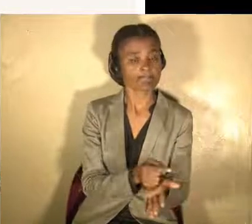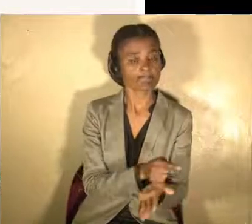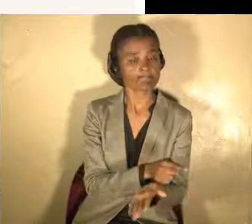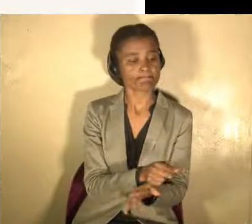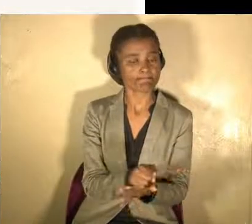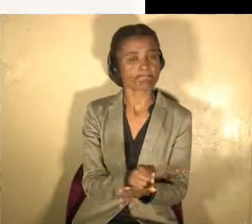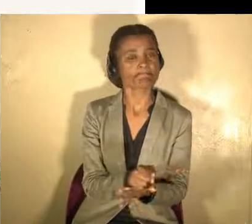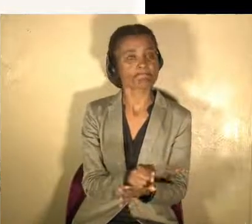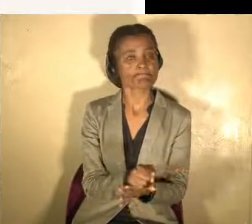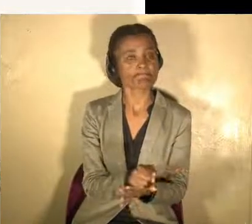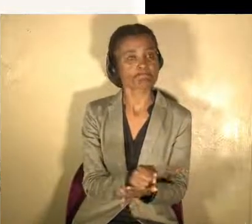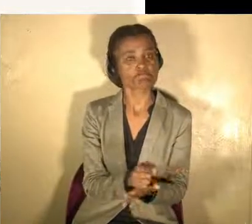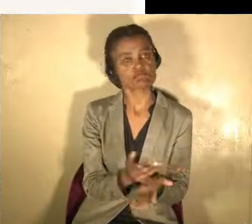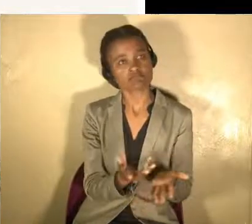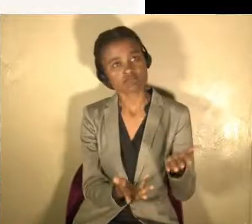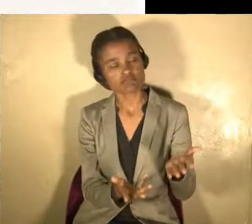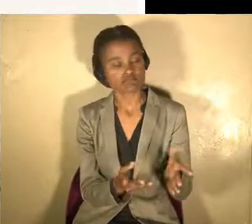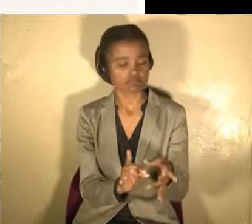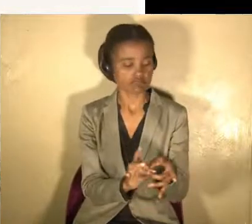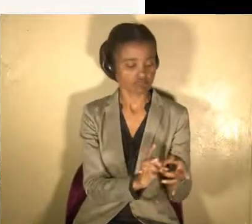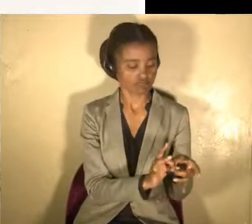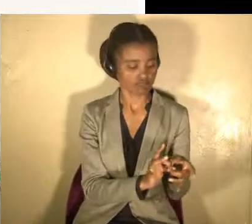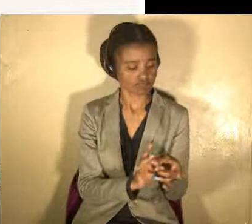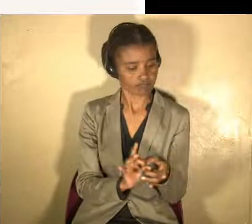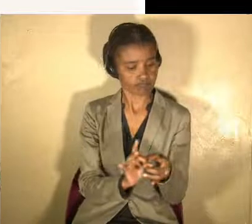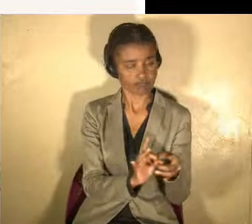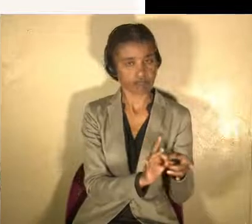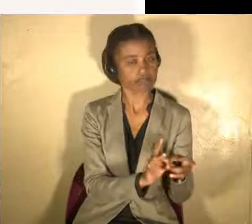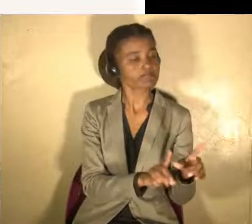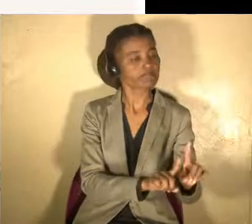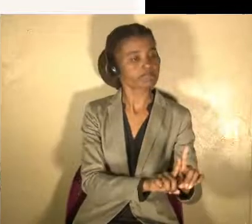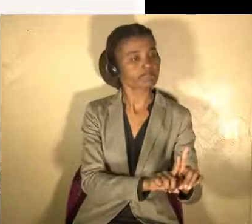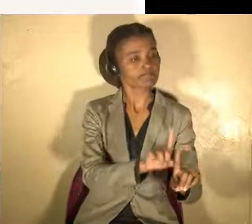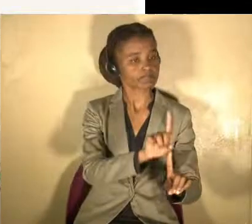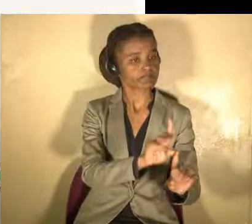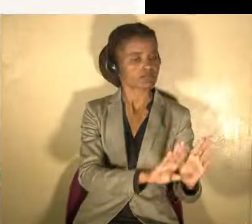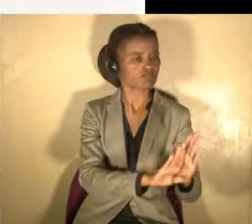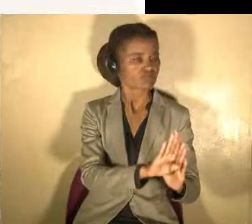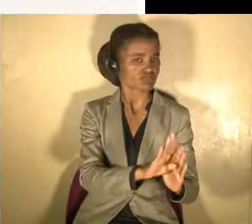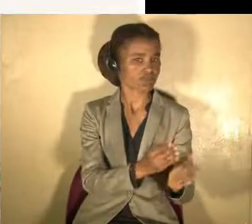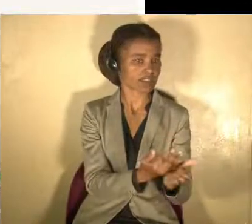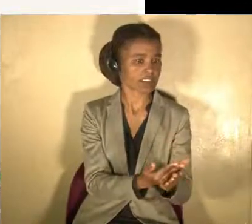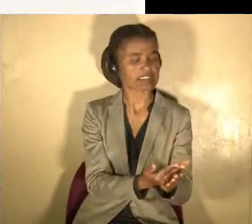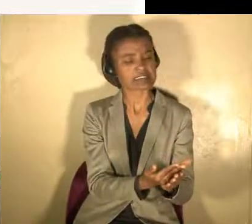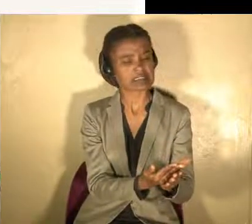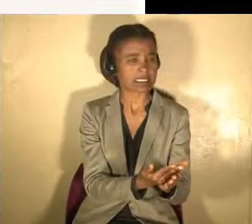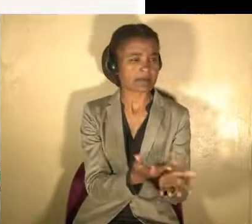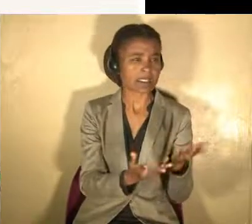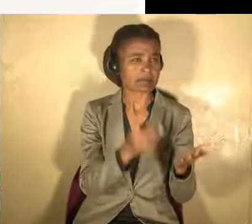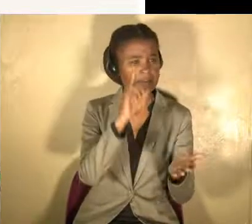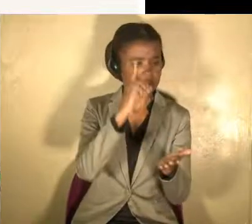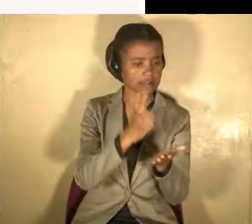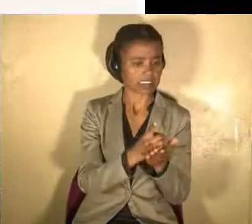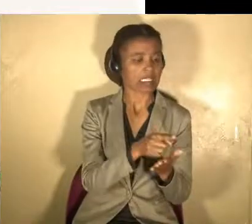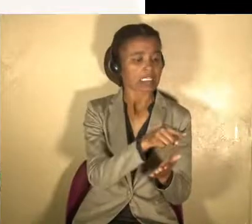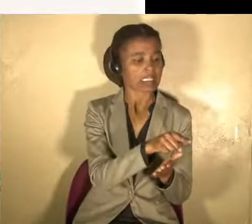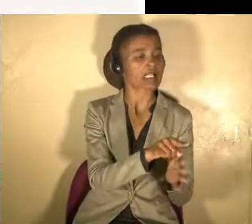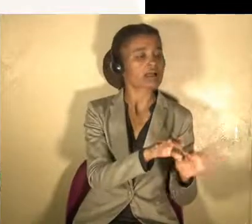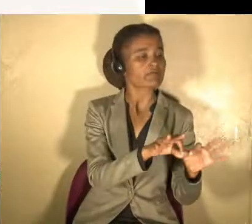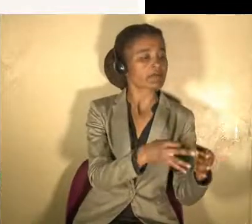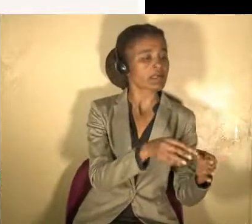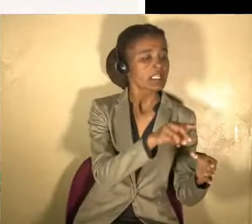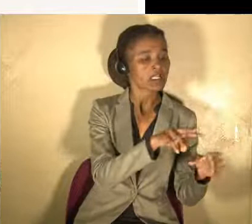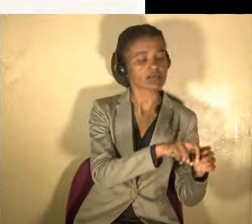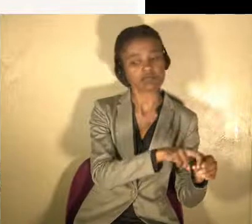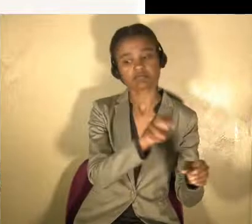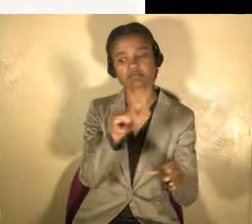their relations as the family members, without having to remove the child and placing that child for instance, in a child and